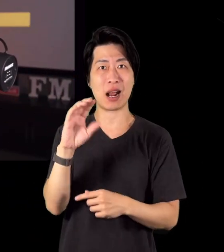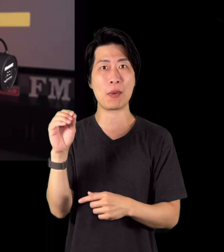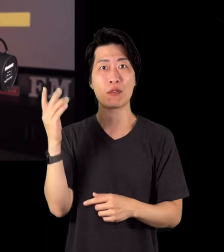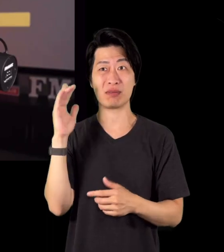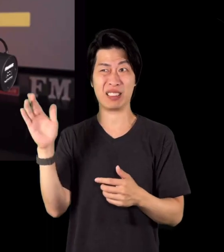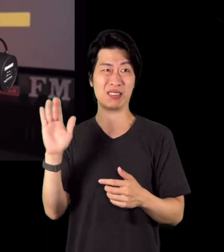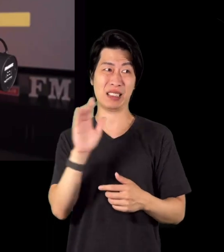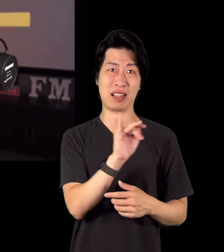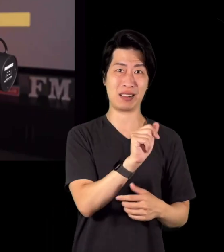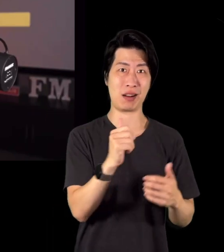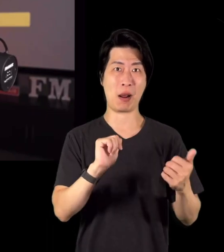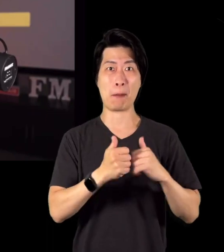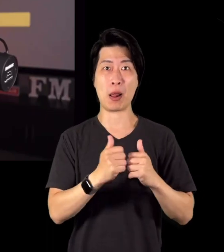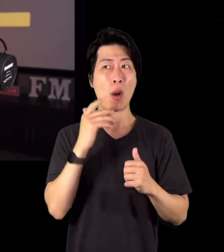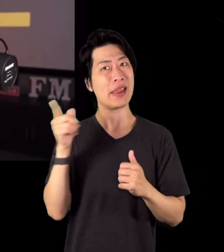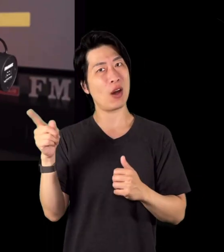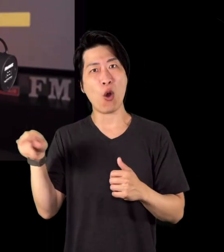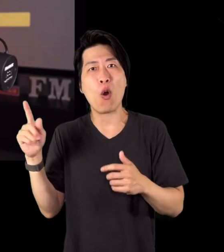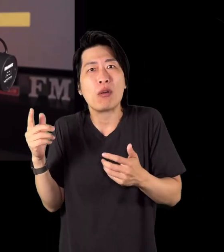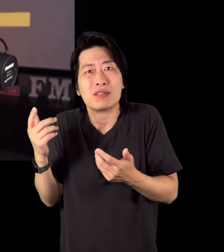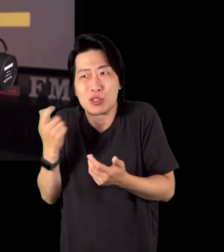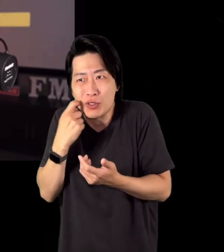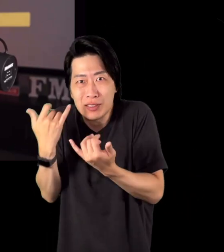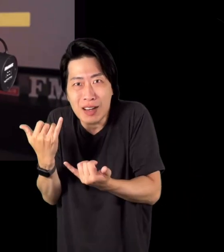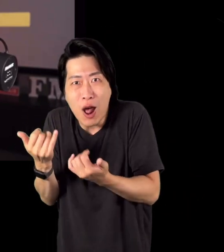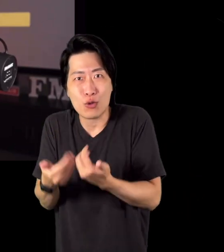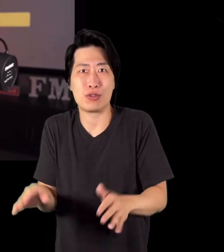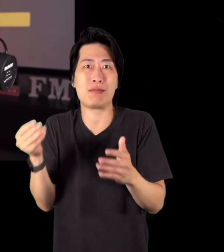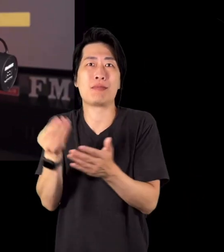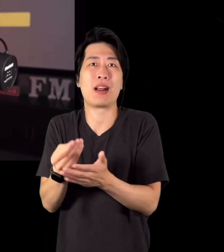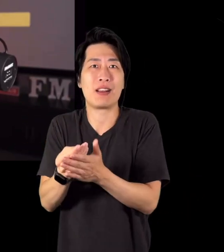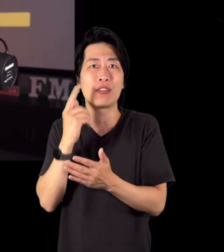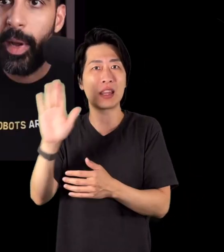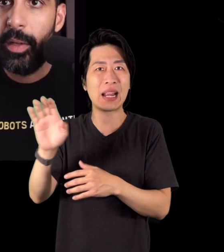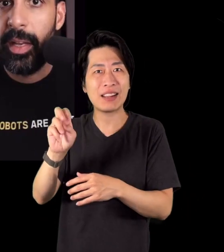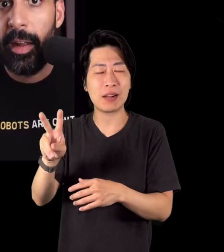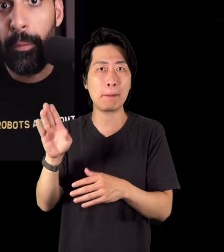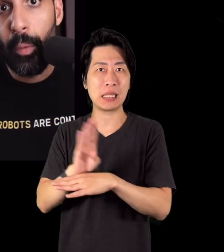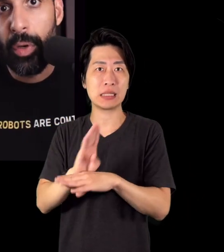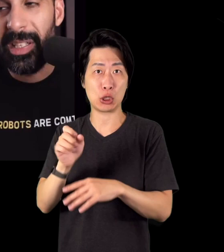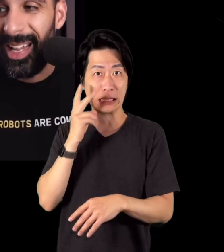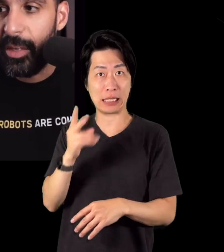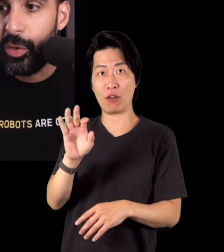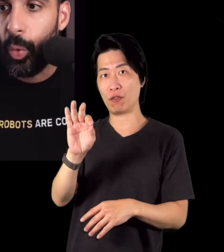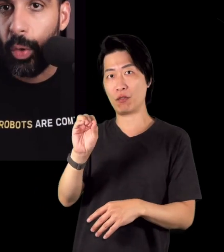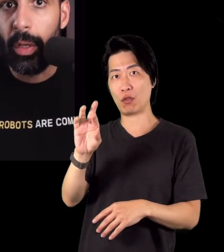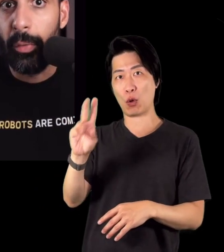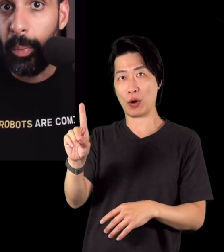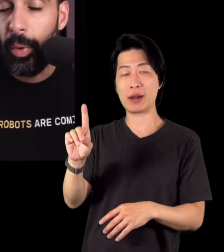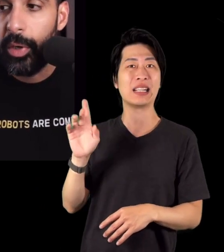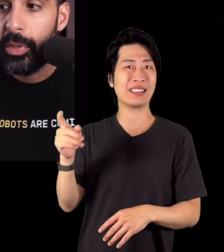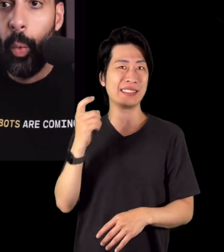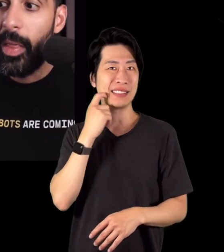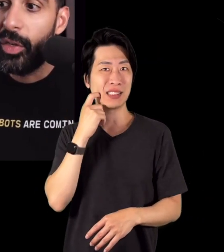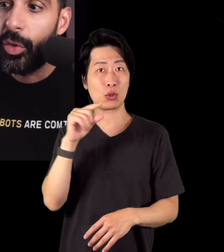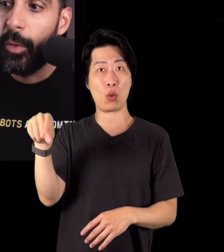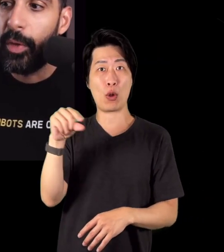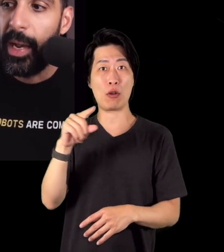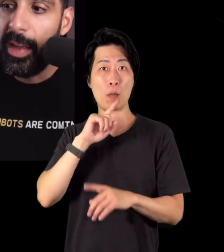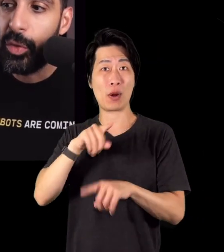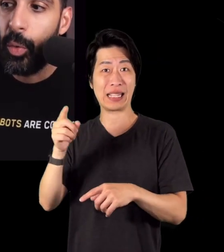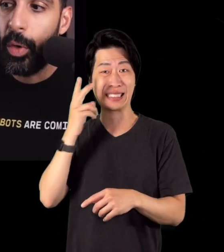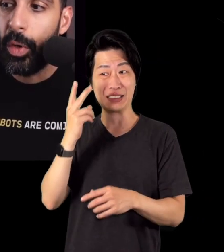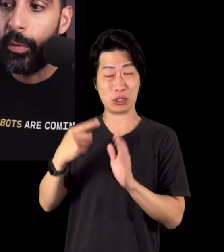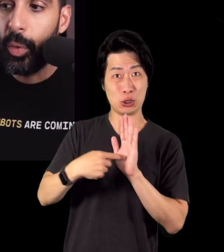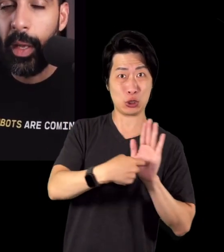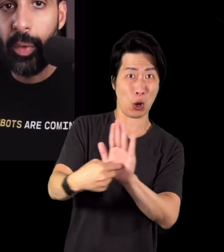these companies are already losing a ton of money on their EV business. And we can see this by looking at Ford's latest quarterly reports, where they show for the